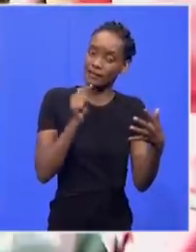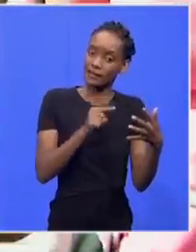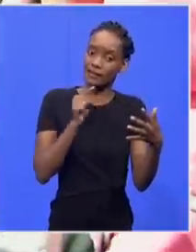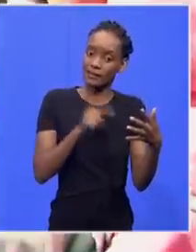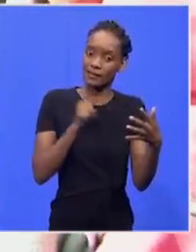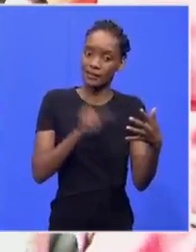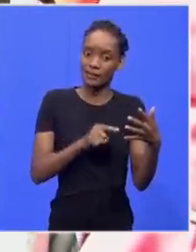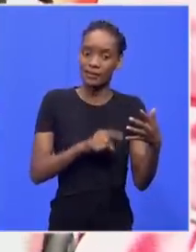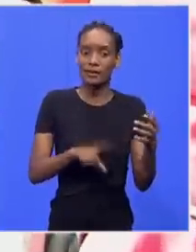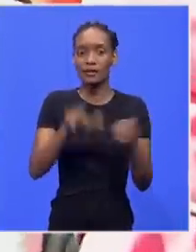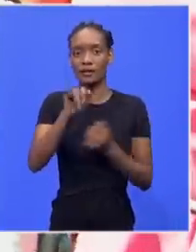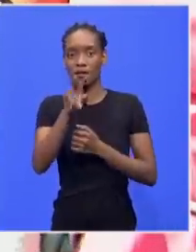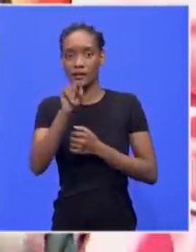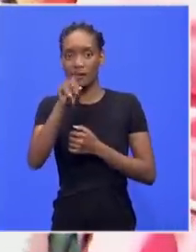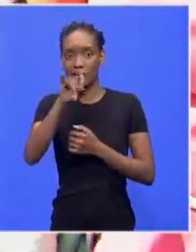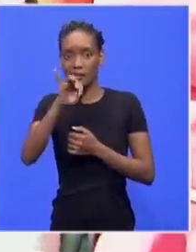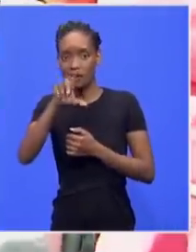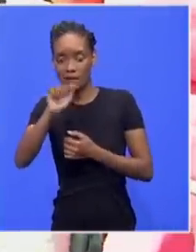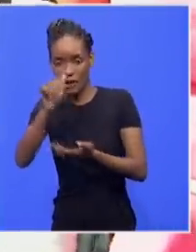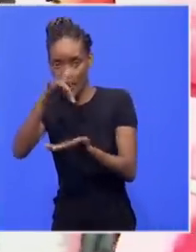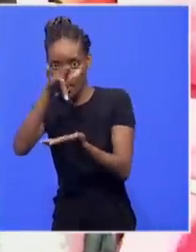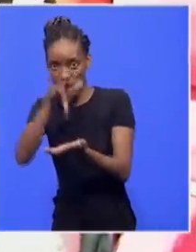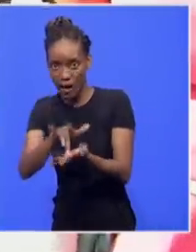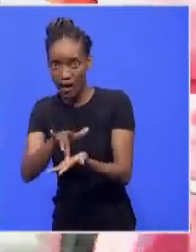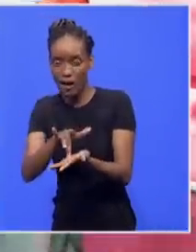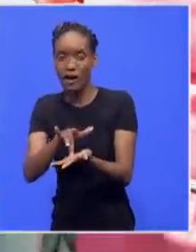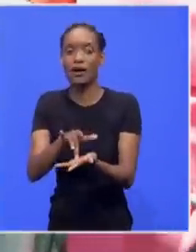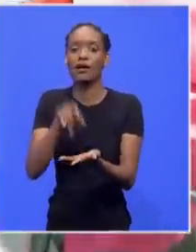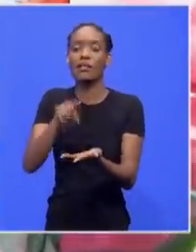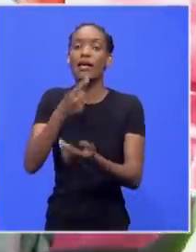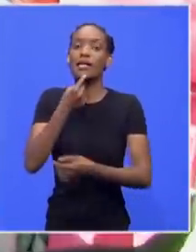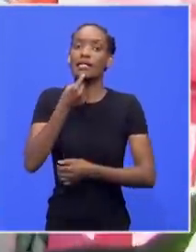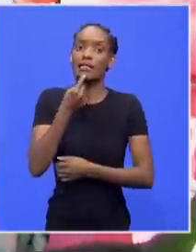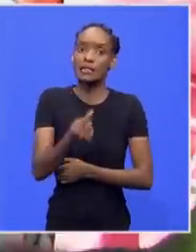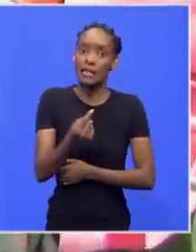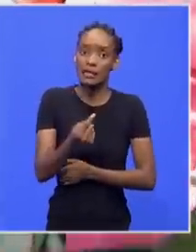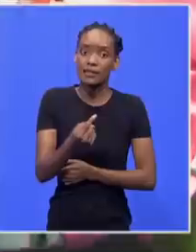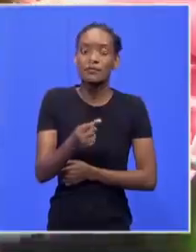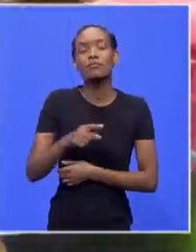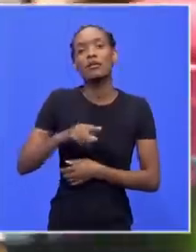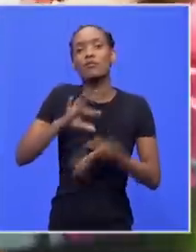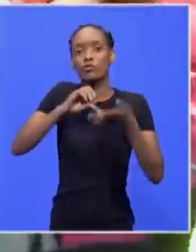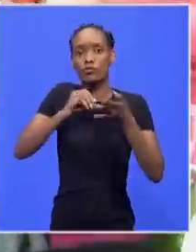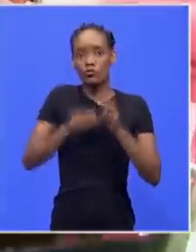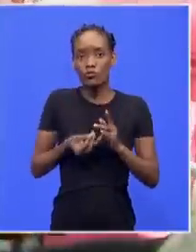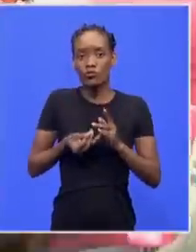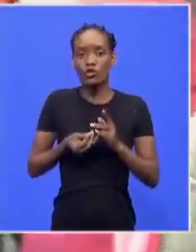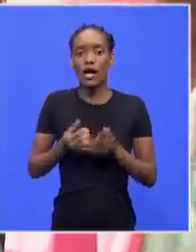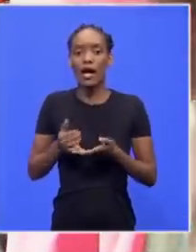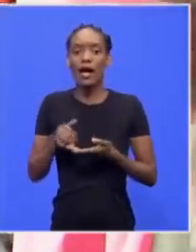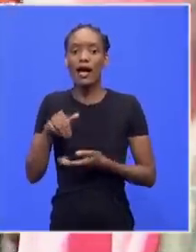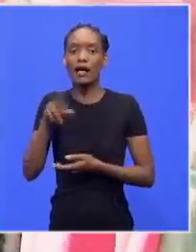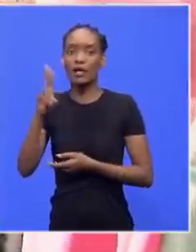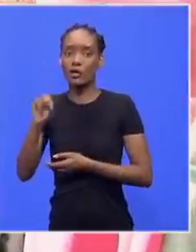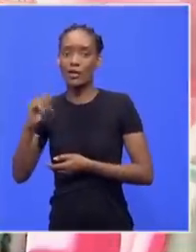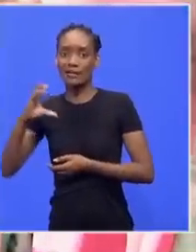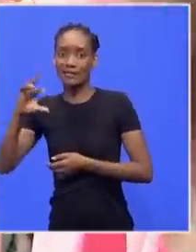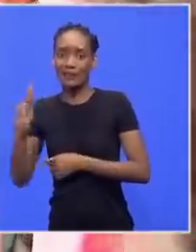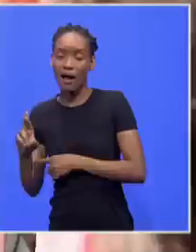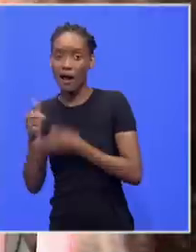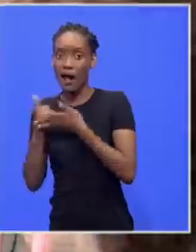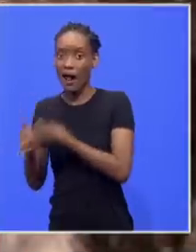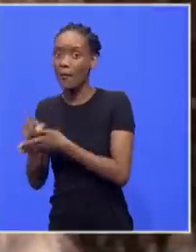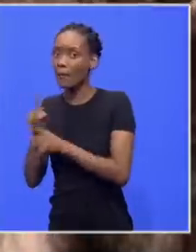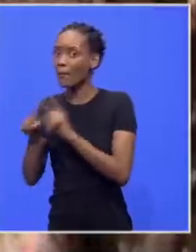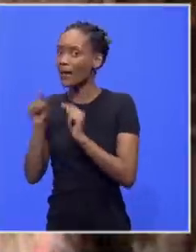for Lindela and the mattress for Lindela. They say them they try to help UNHCR, but UNHCR, he didn't